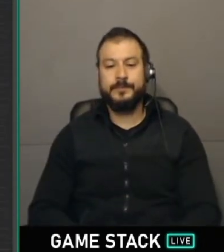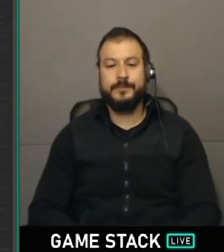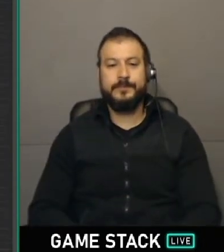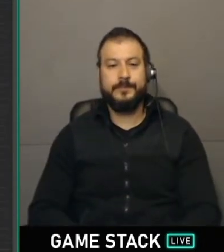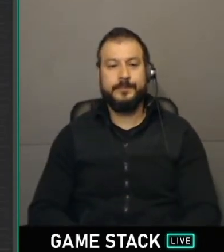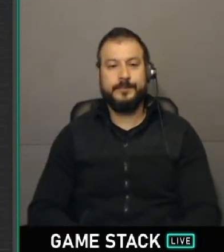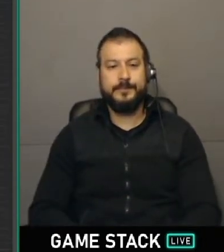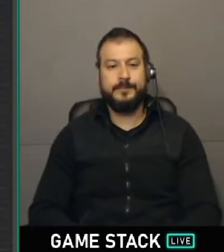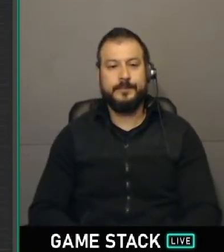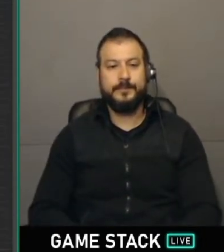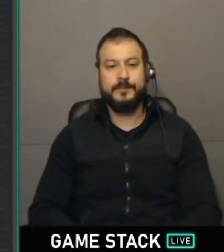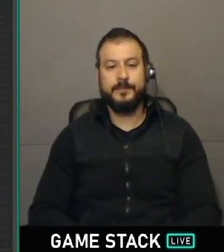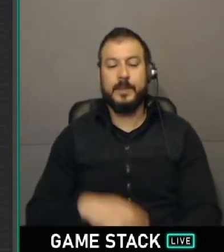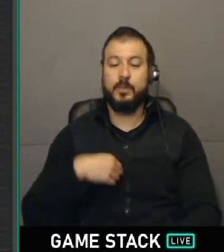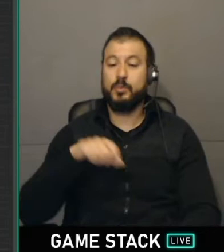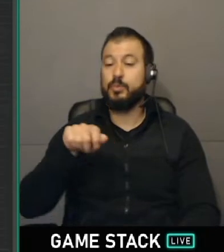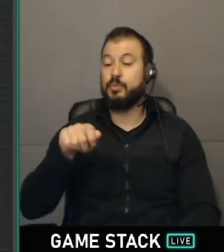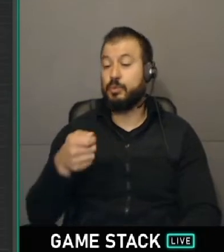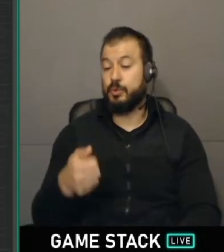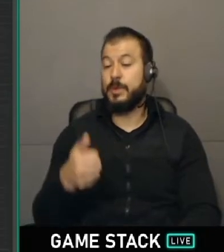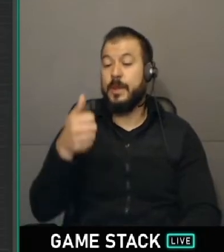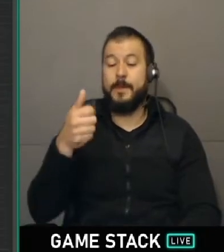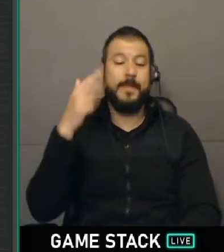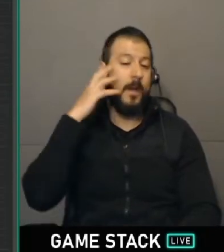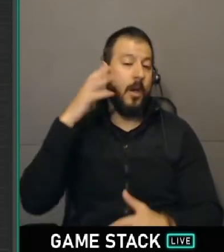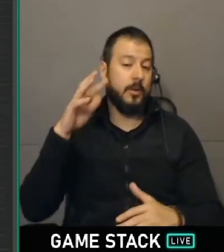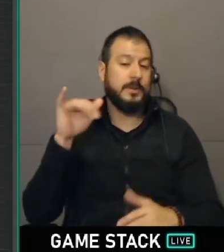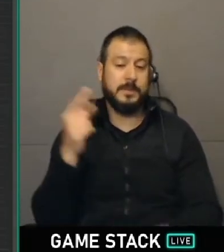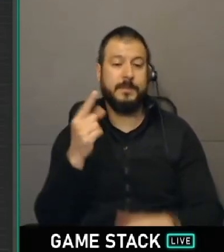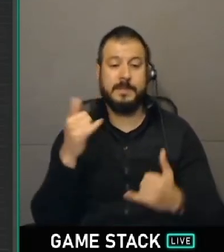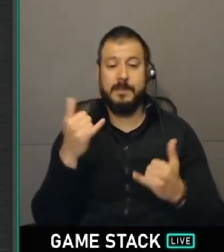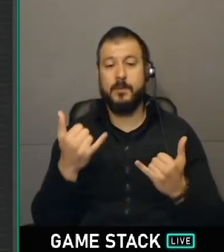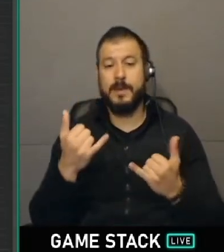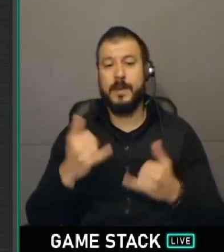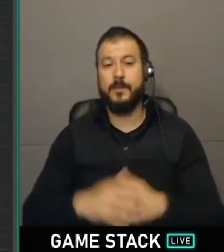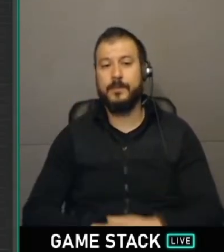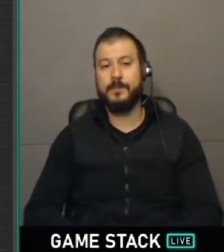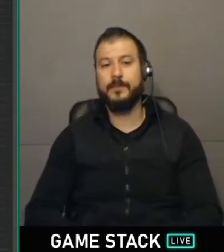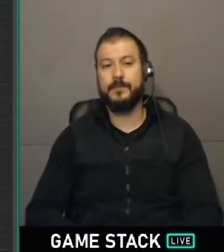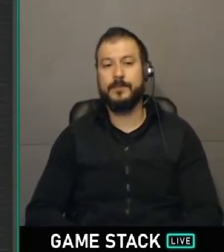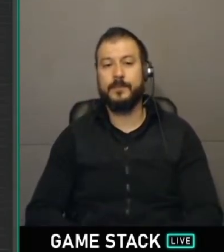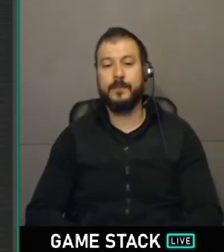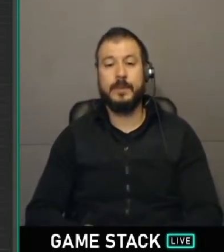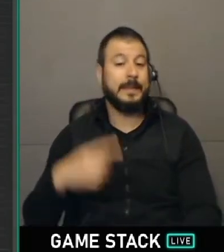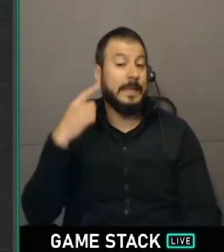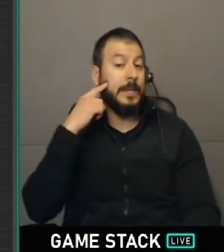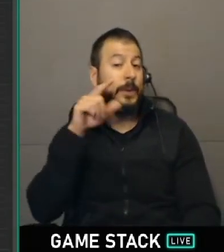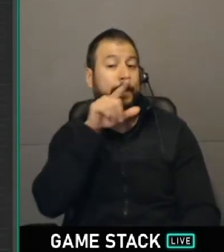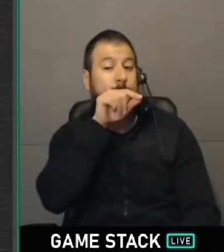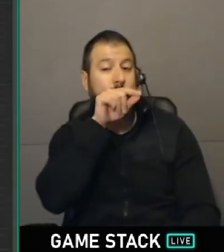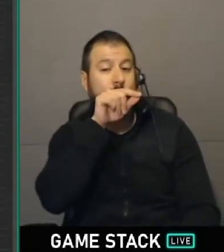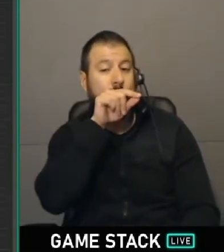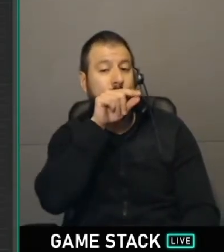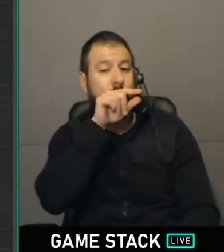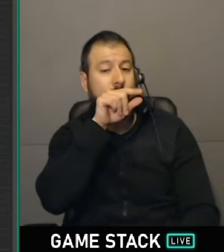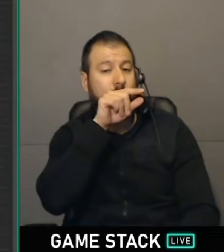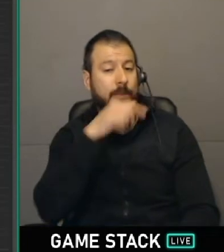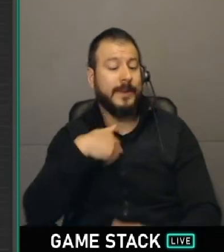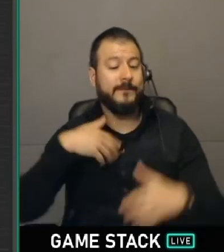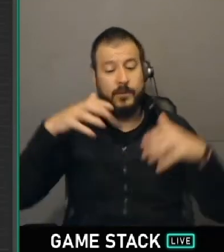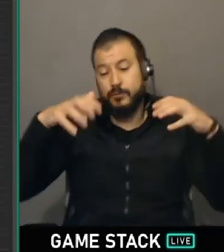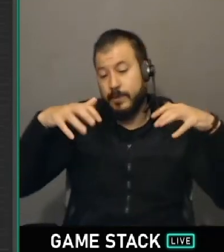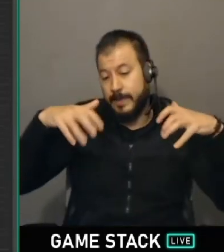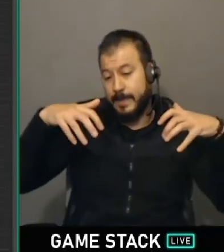I'll turn up the audio on something that's playing right now. Again, we have our rain going in